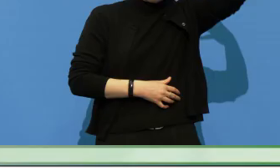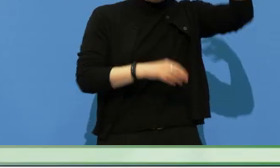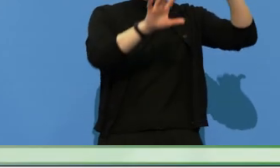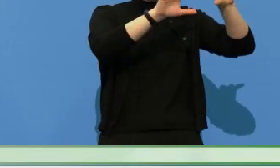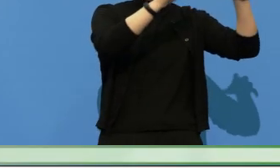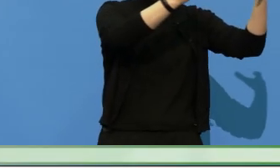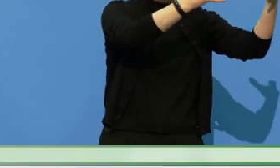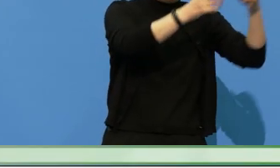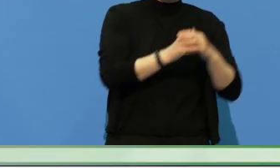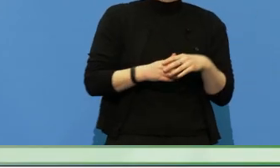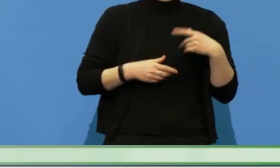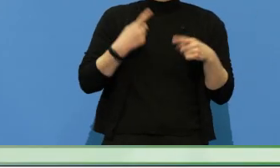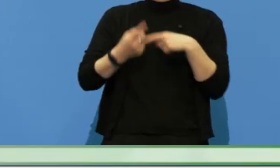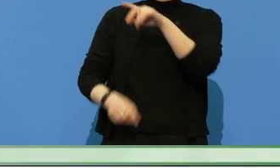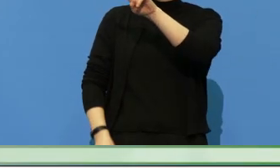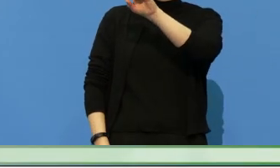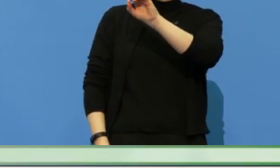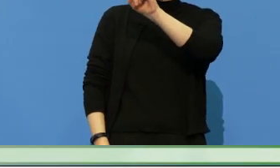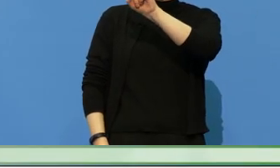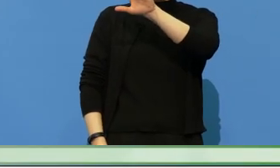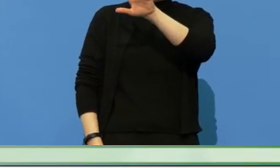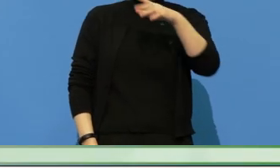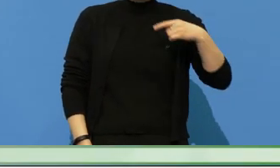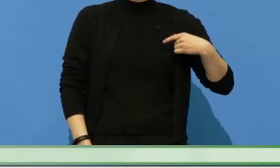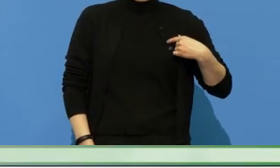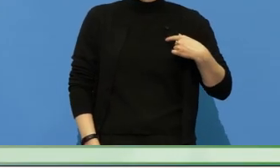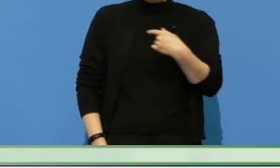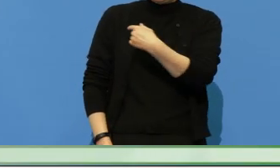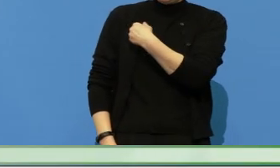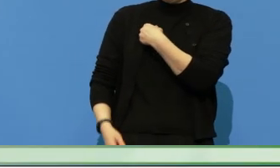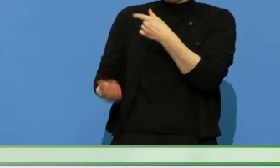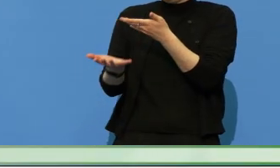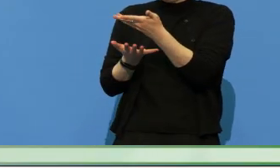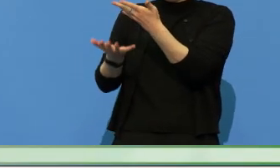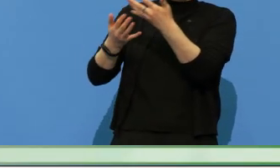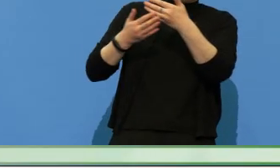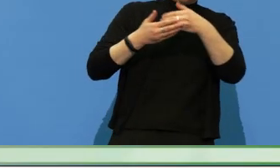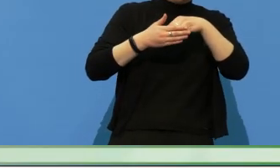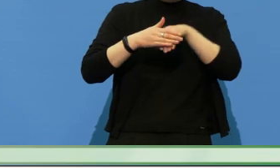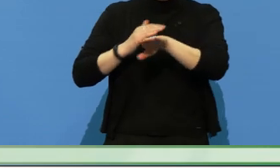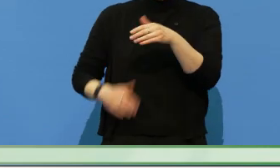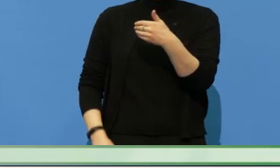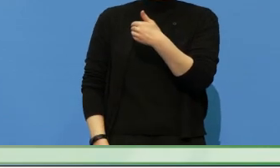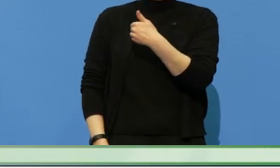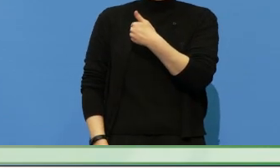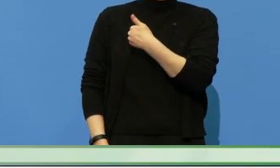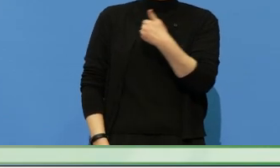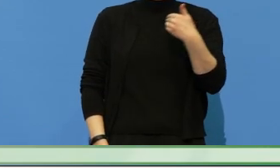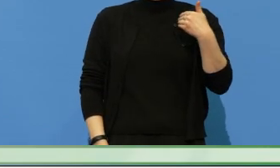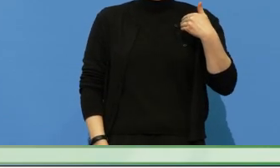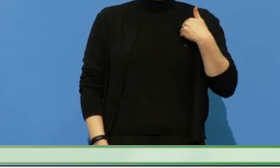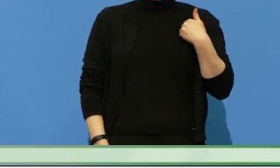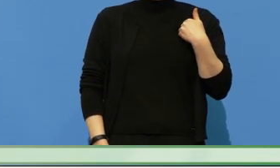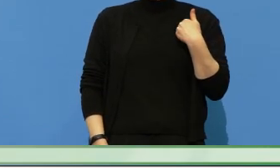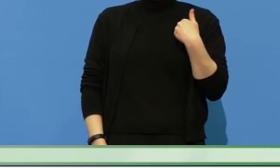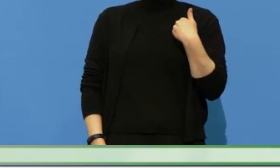in 2015 we also entered the Polish real estate market to explain